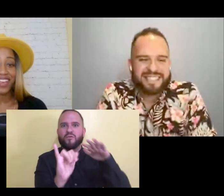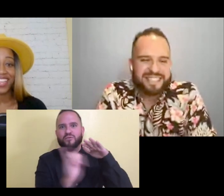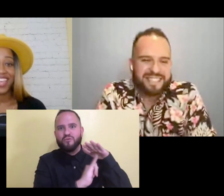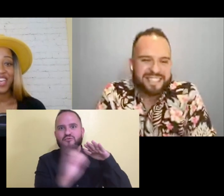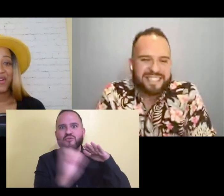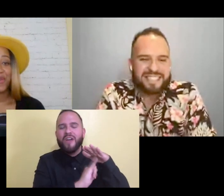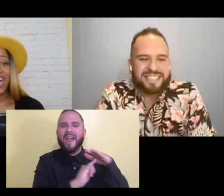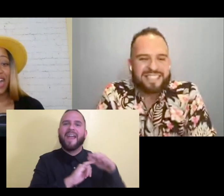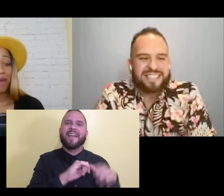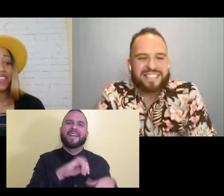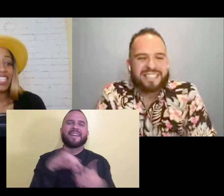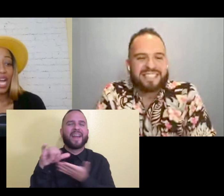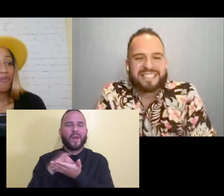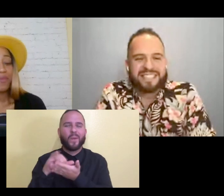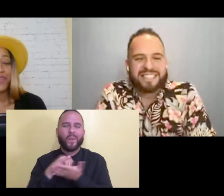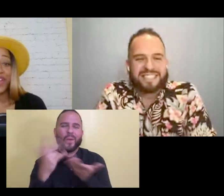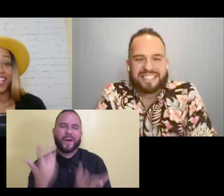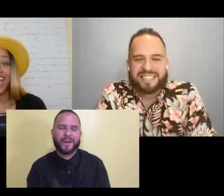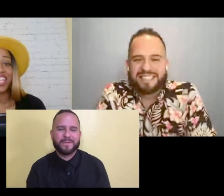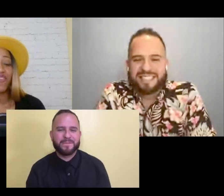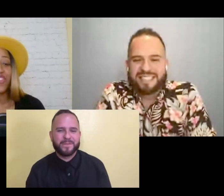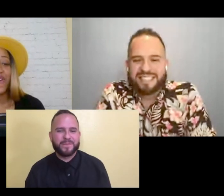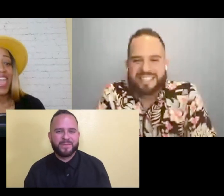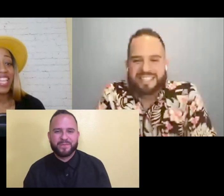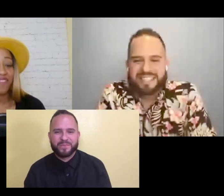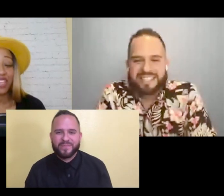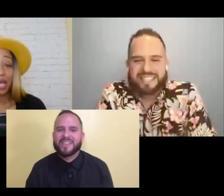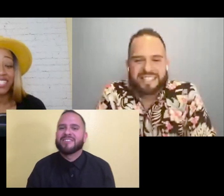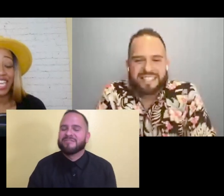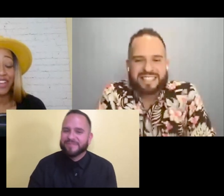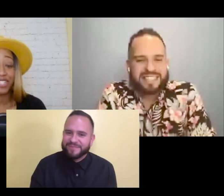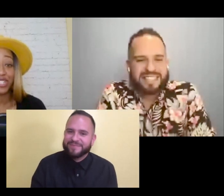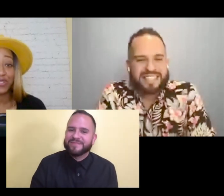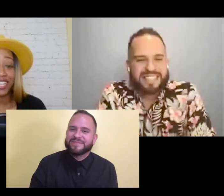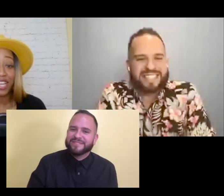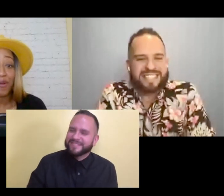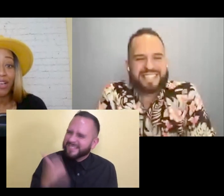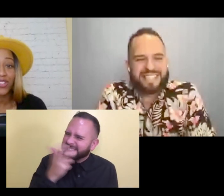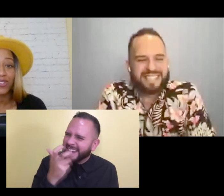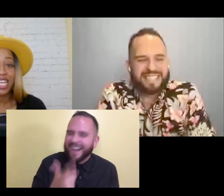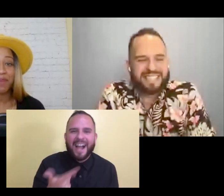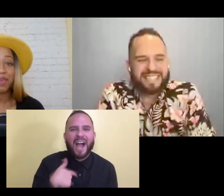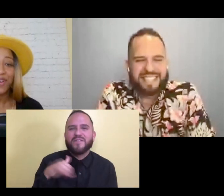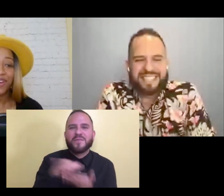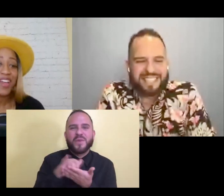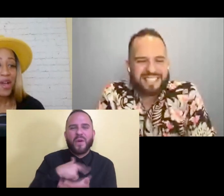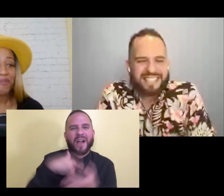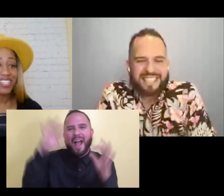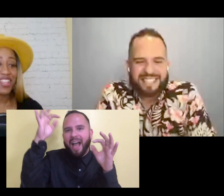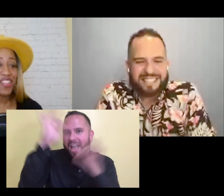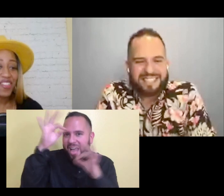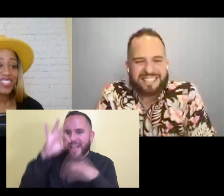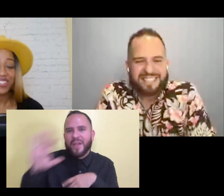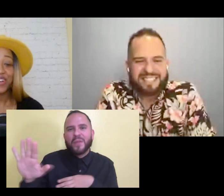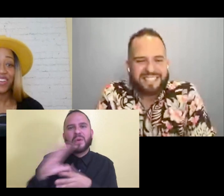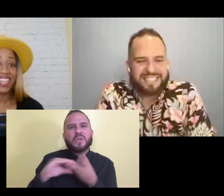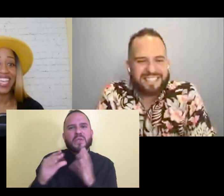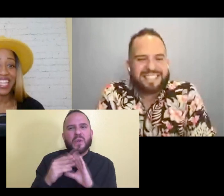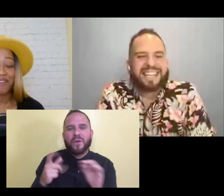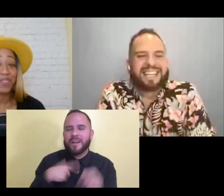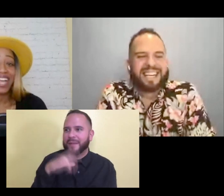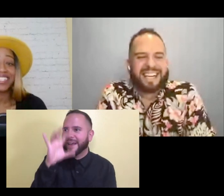Right. Wow. I'm from New York and I didn't even know any of that. I'm sitting here intrigued, like, wow, Joe, tell me more. What's another story?